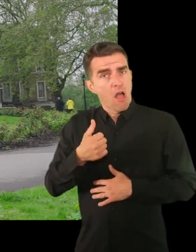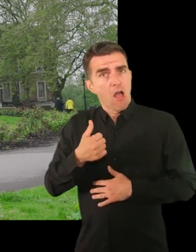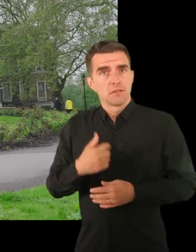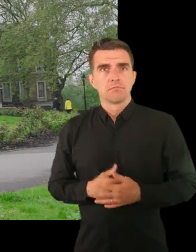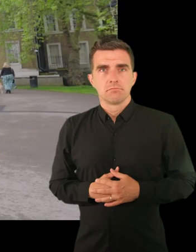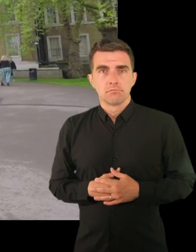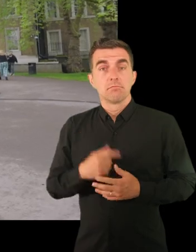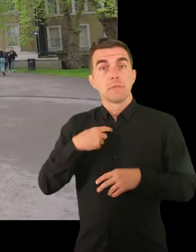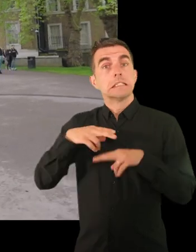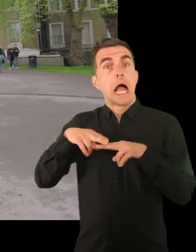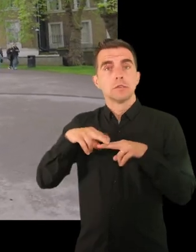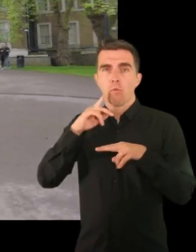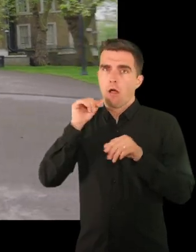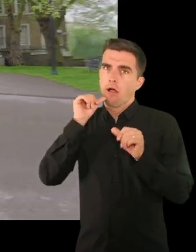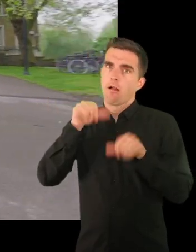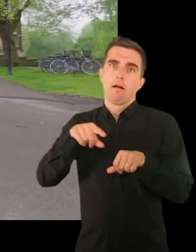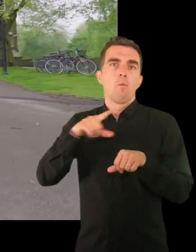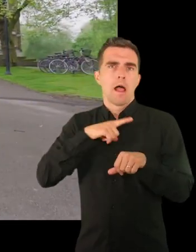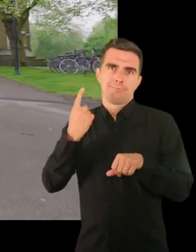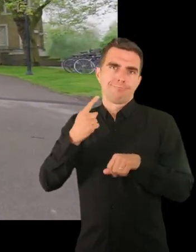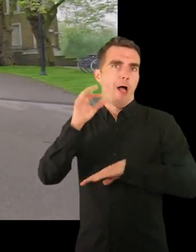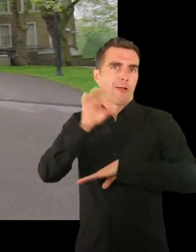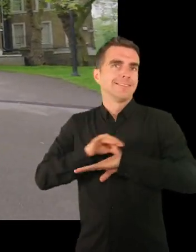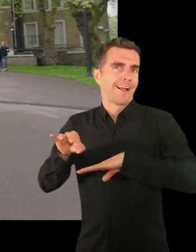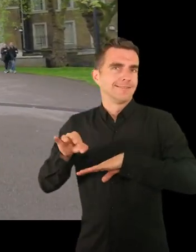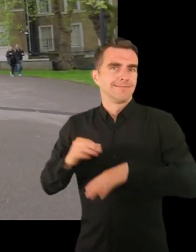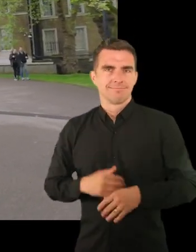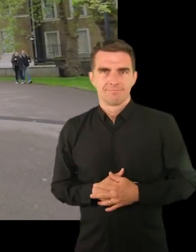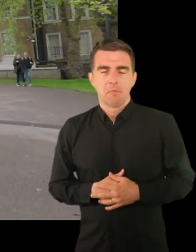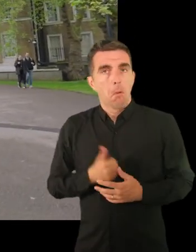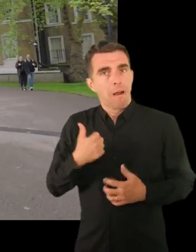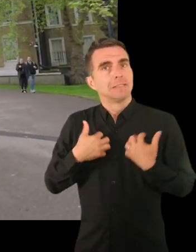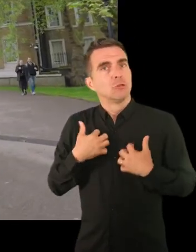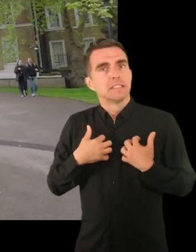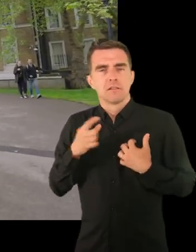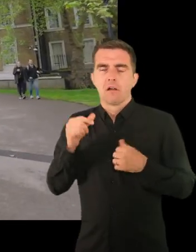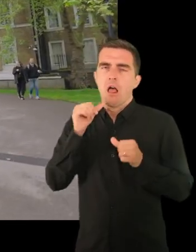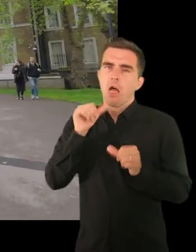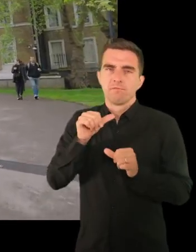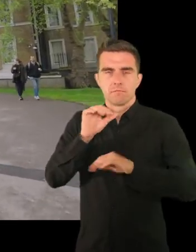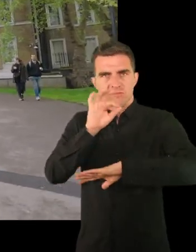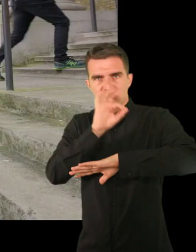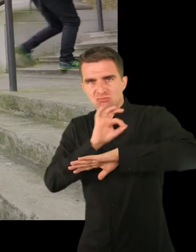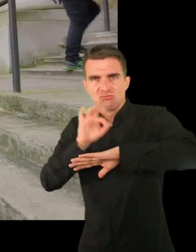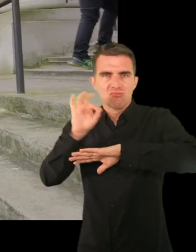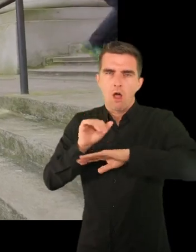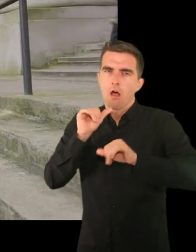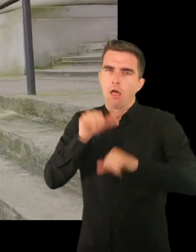Yeah. My dad will love this place because he's an architect. Okay, he loves to interesting. draw